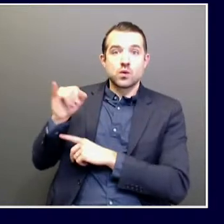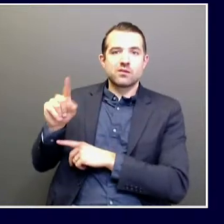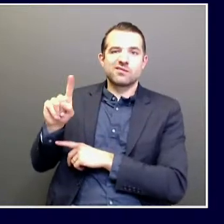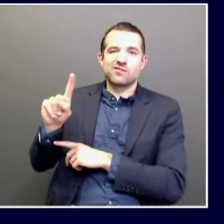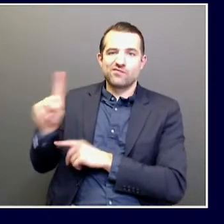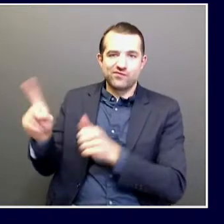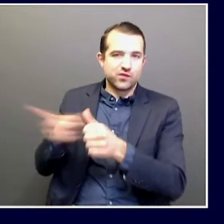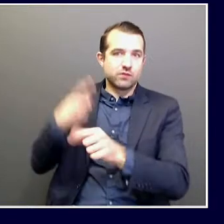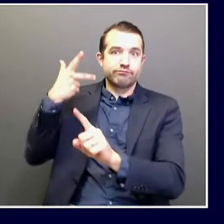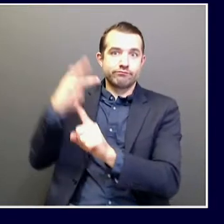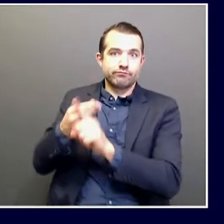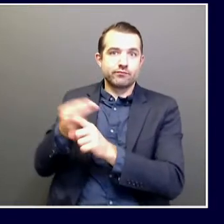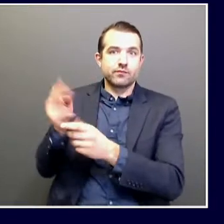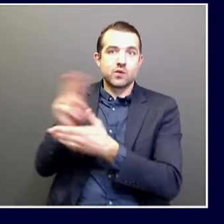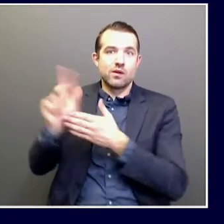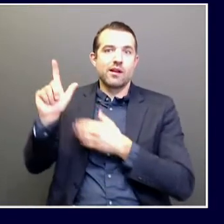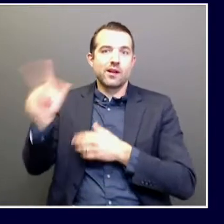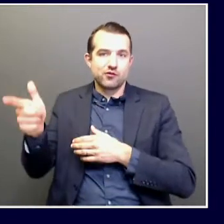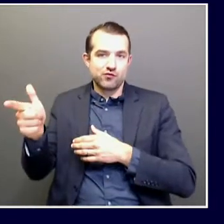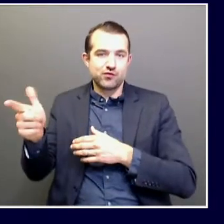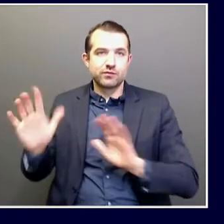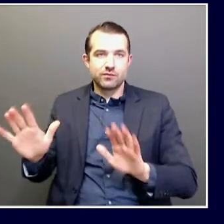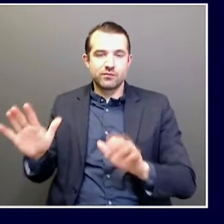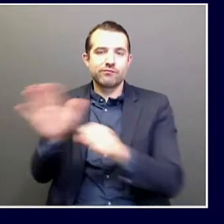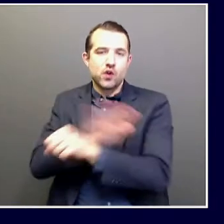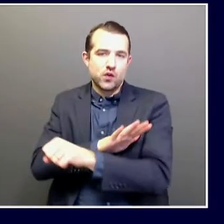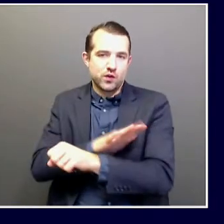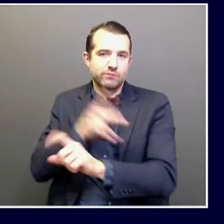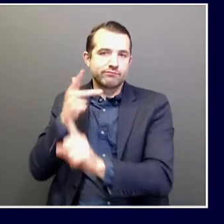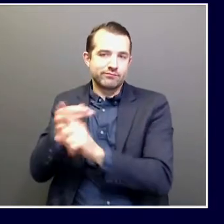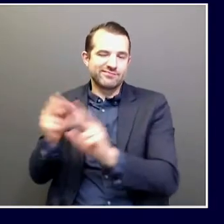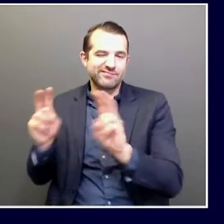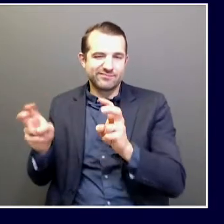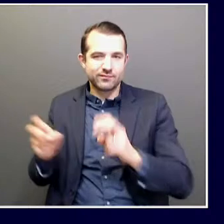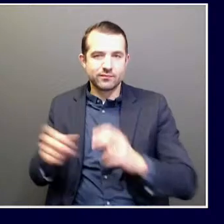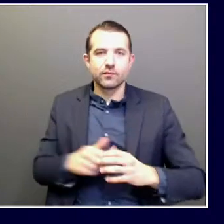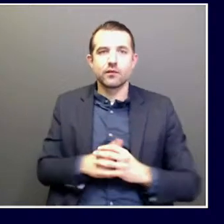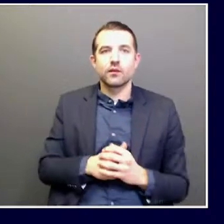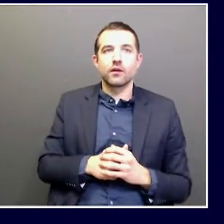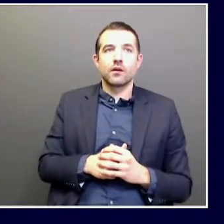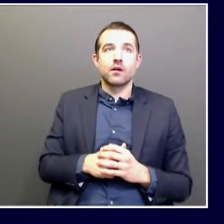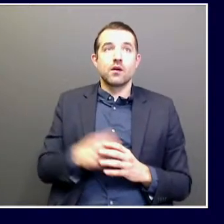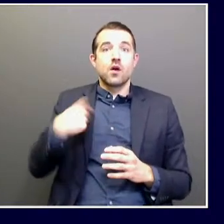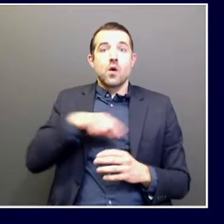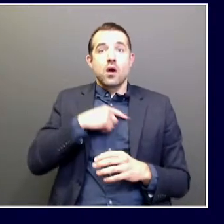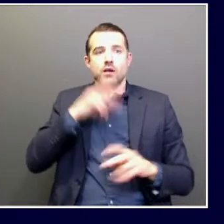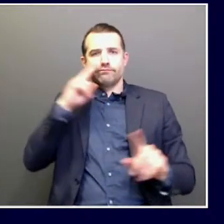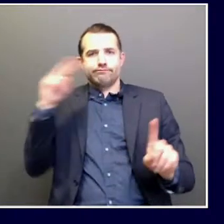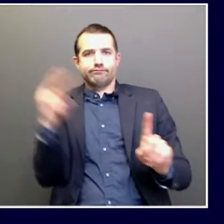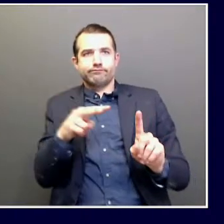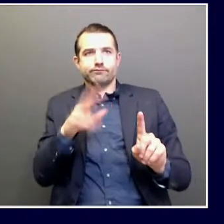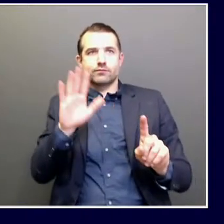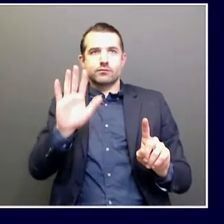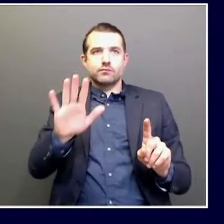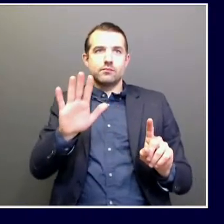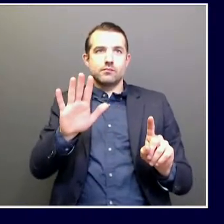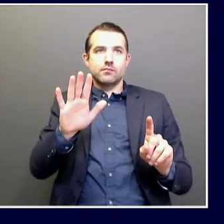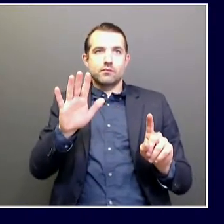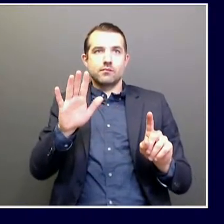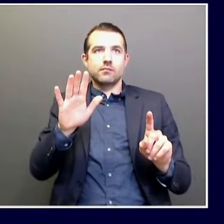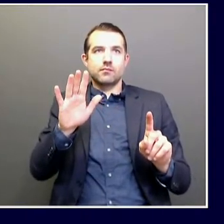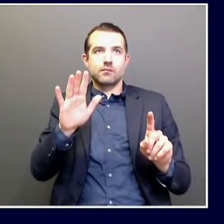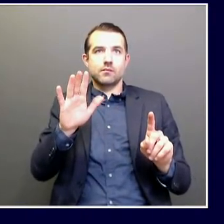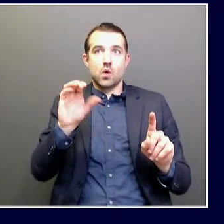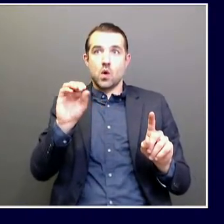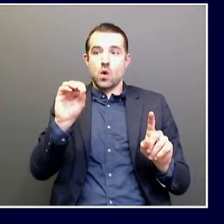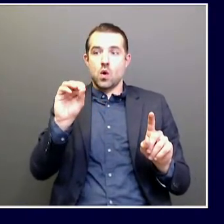see Omicron inching closer and closer and closer off the horizon. It's possible that the US CDC